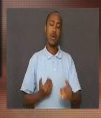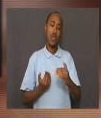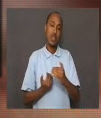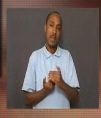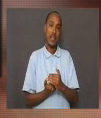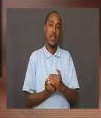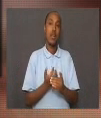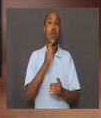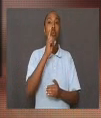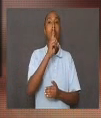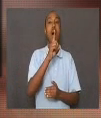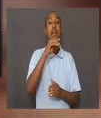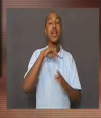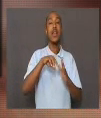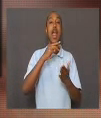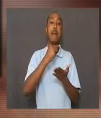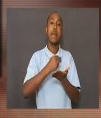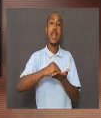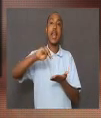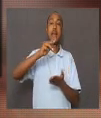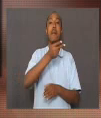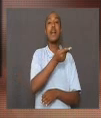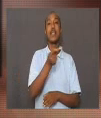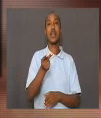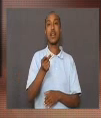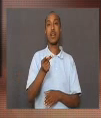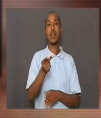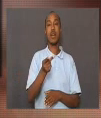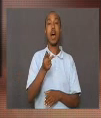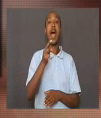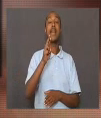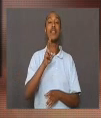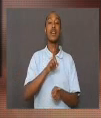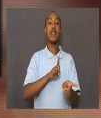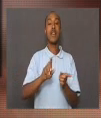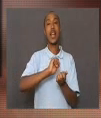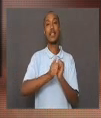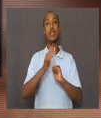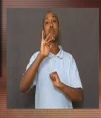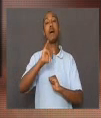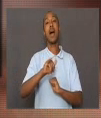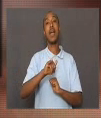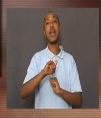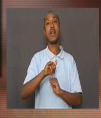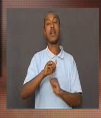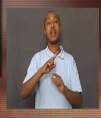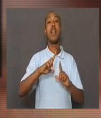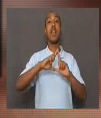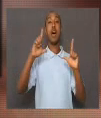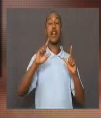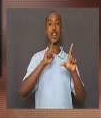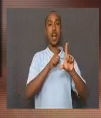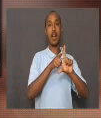Approximately 1 in a million particles were either deflected by a very large